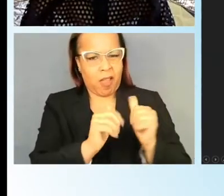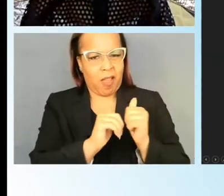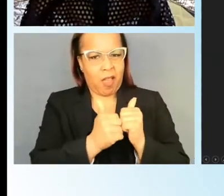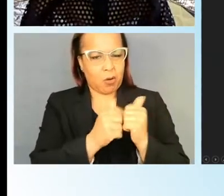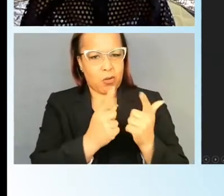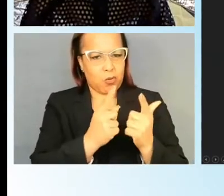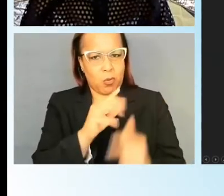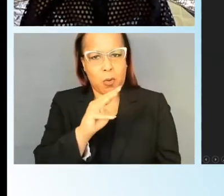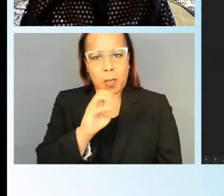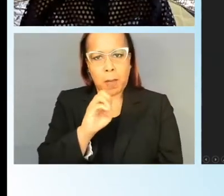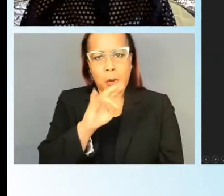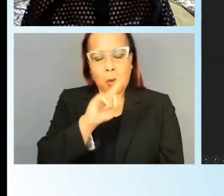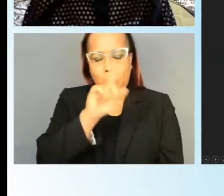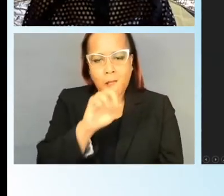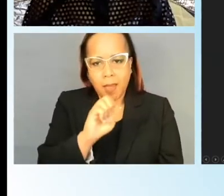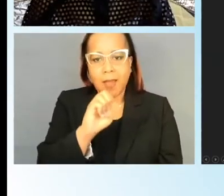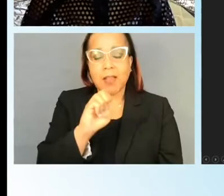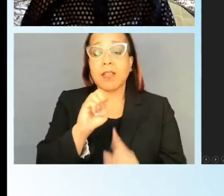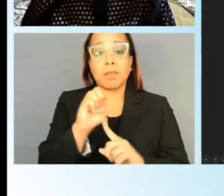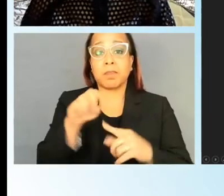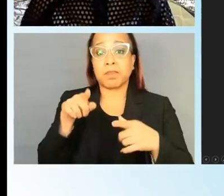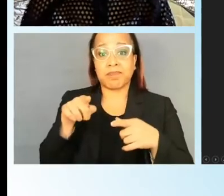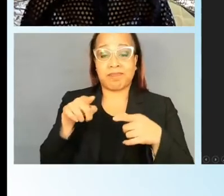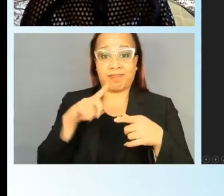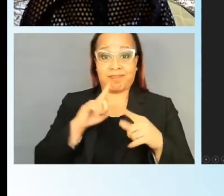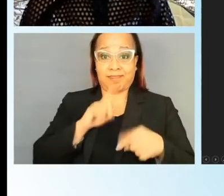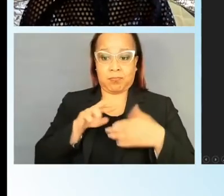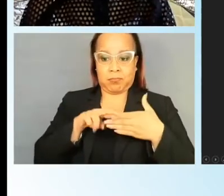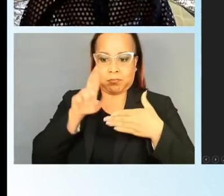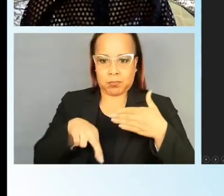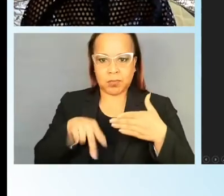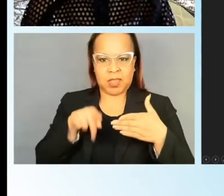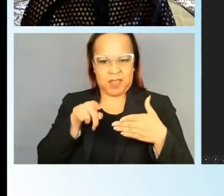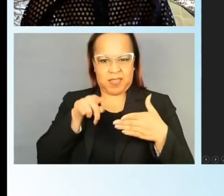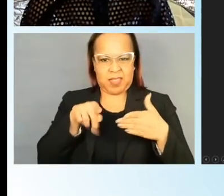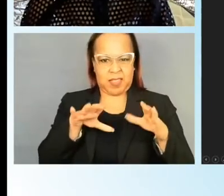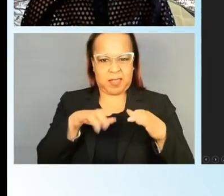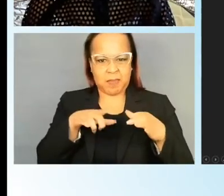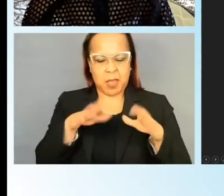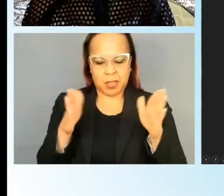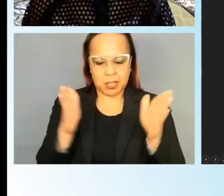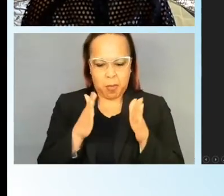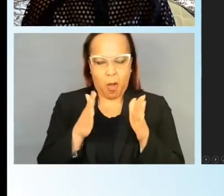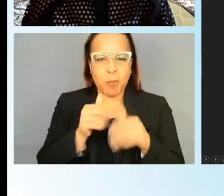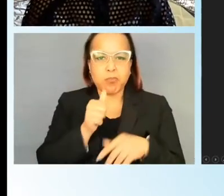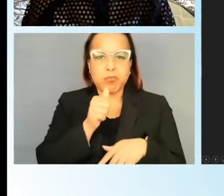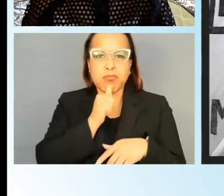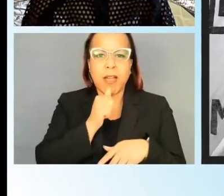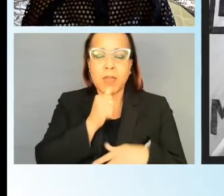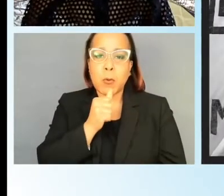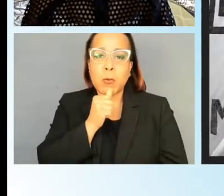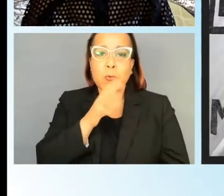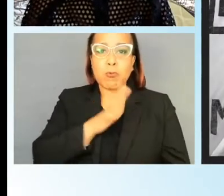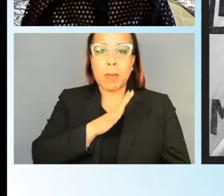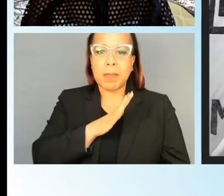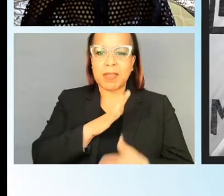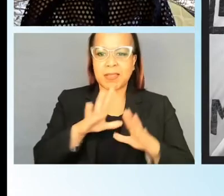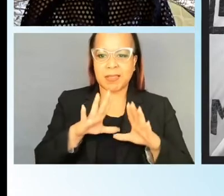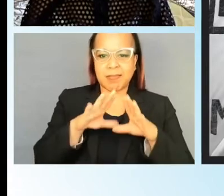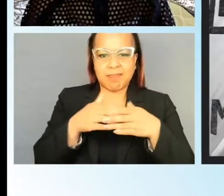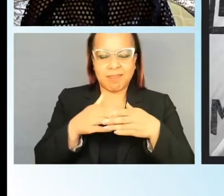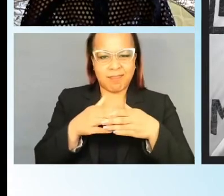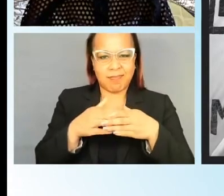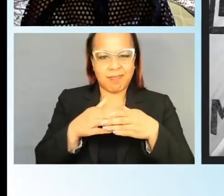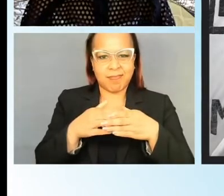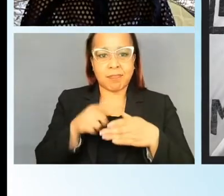came about as a result of this bucolic, small, private women's institution